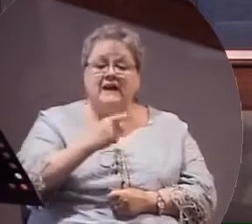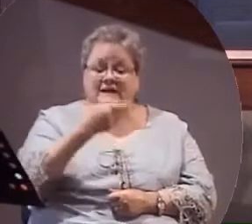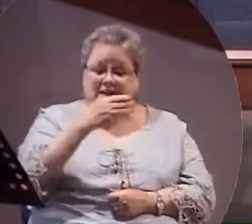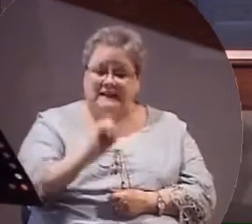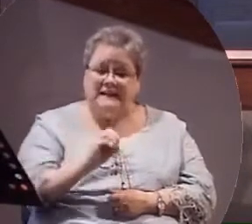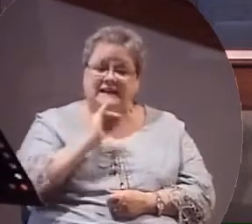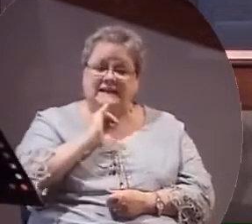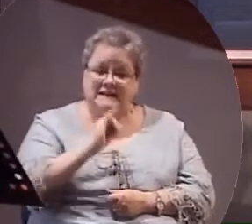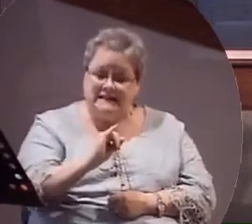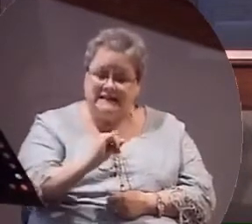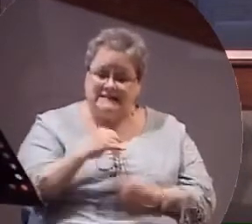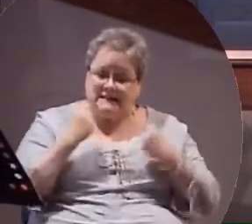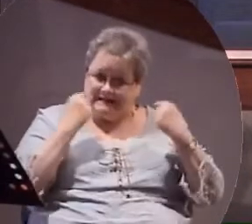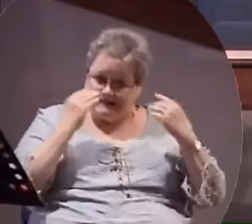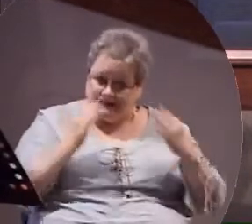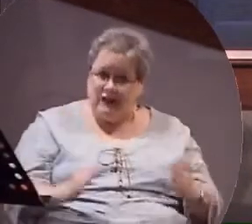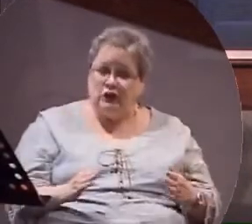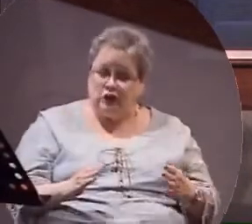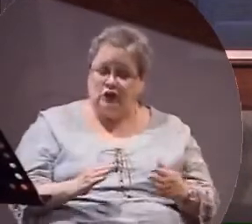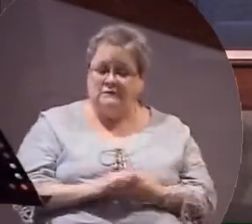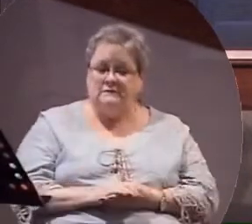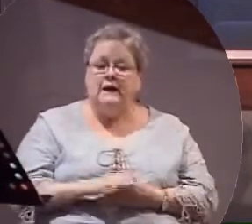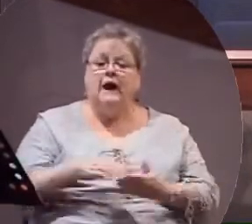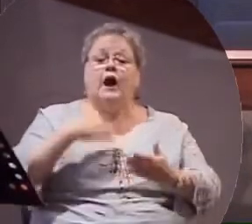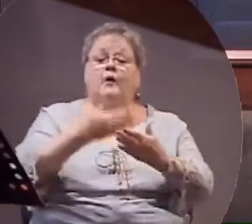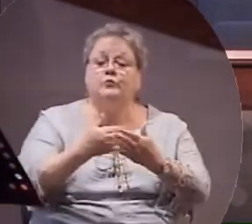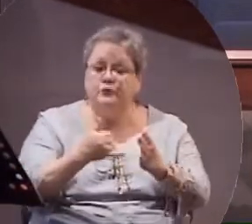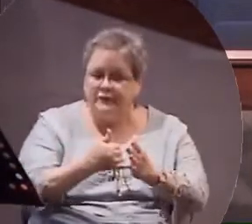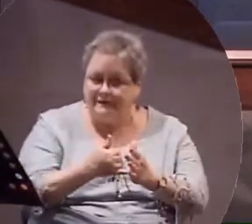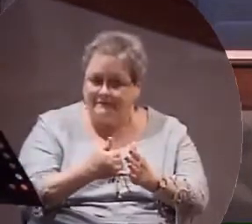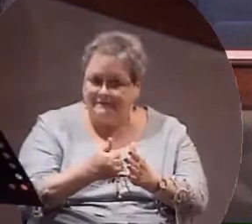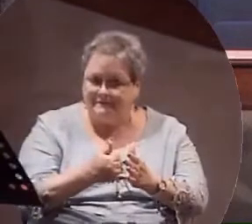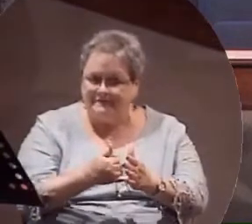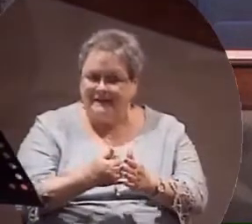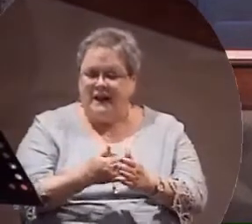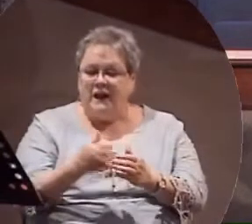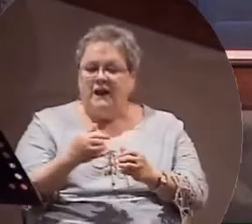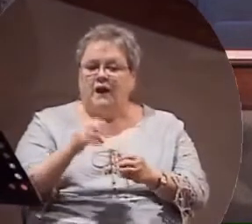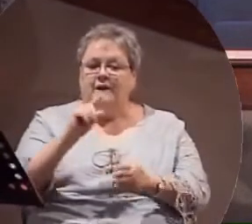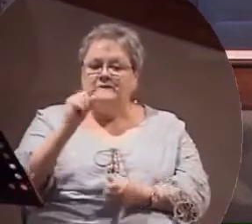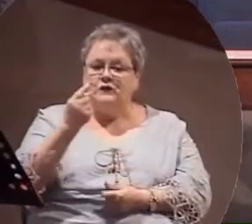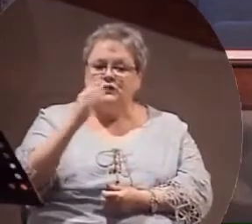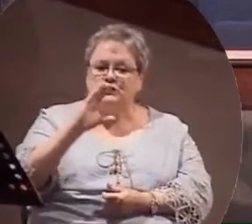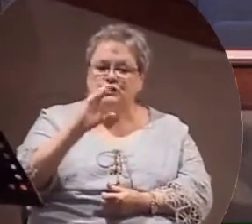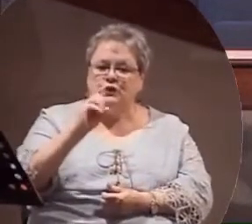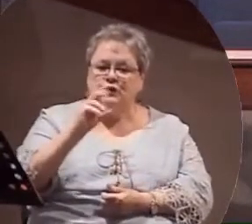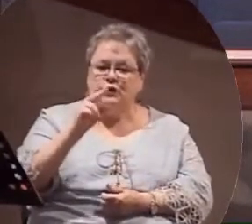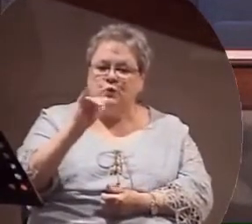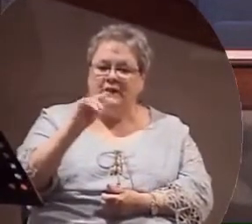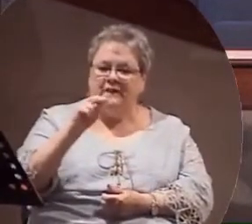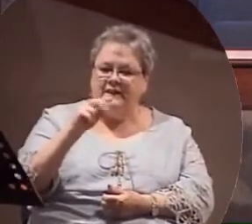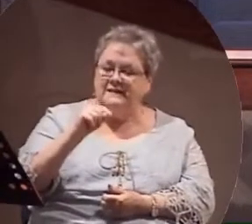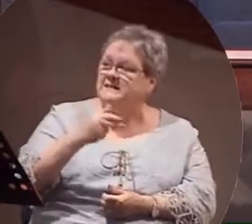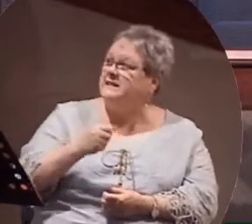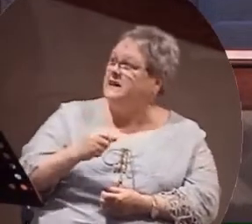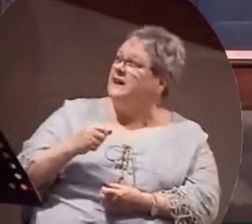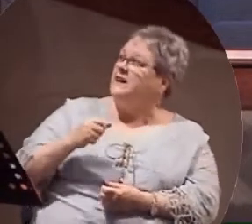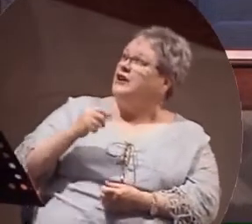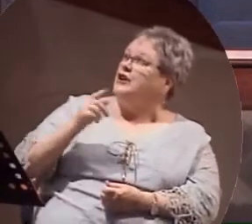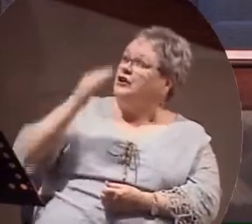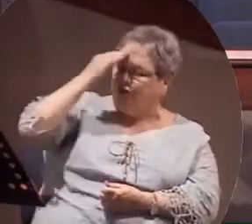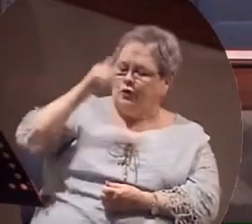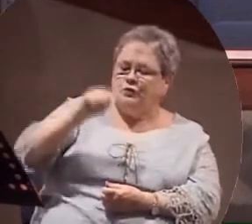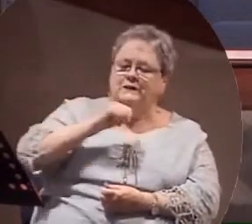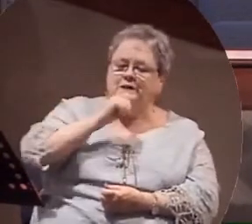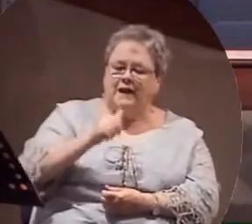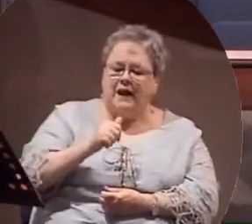he was a sinner. Let me prove it to you. Over in the book of 1 Corinthians chapter number 6, the Bible said this, "Know you not that